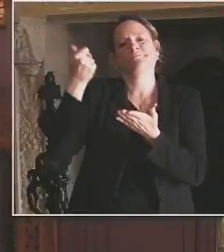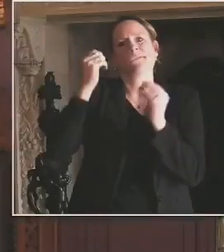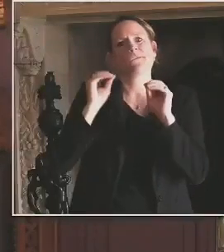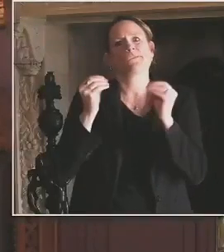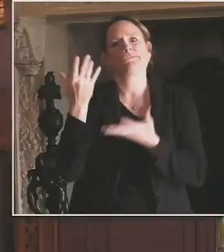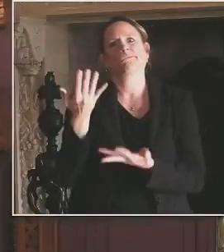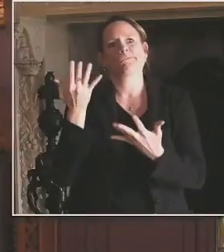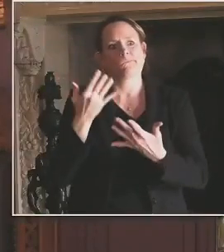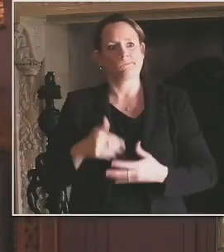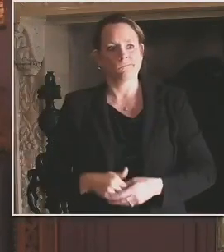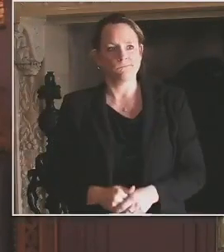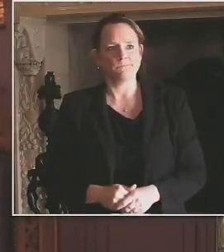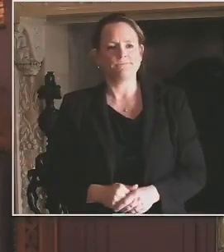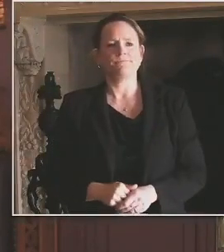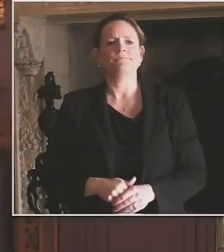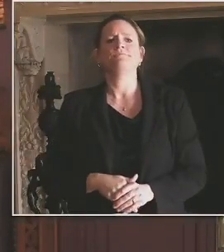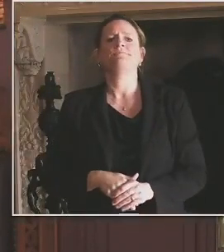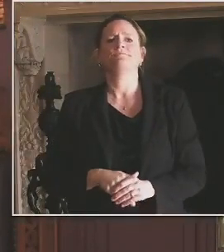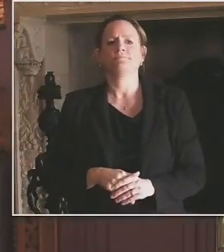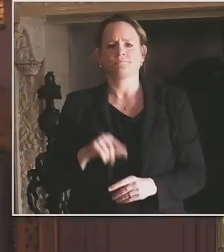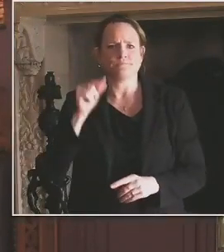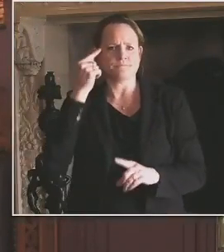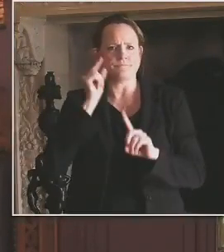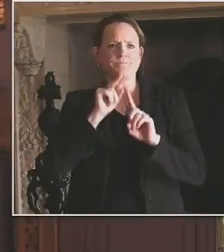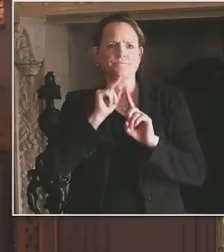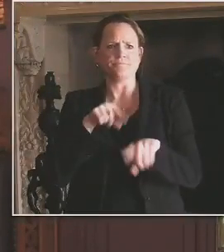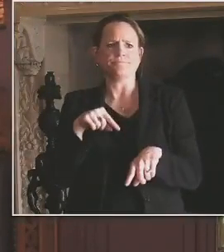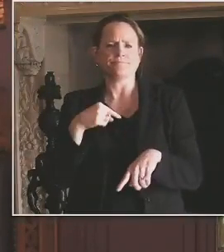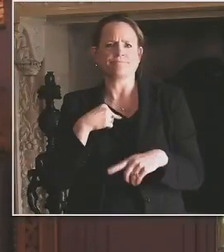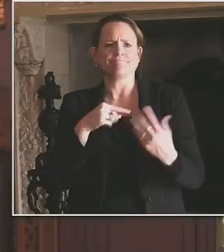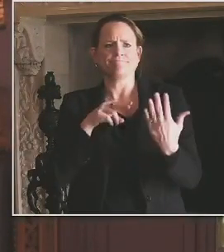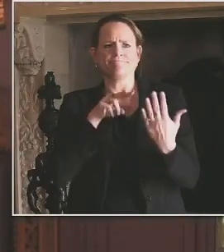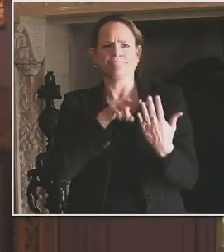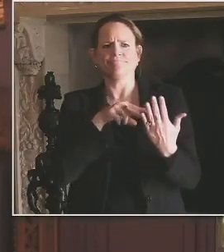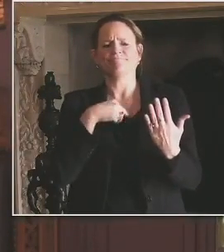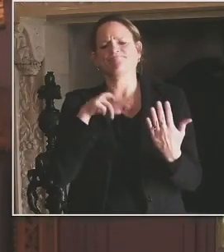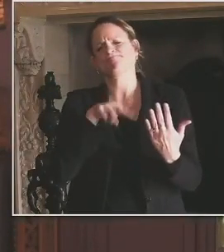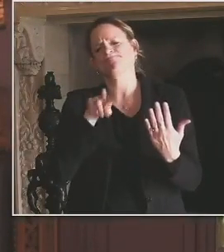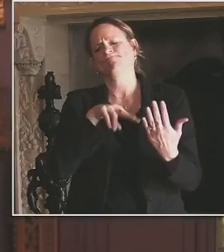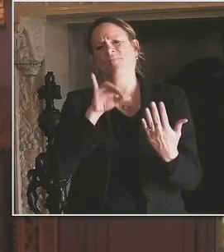we're looking at it, frankly, just in initial responses